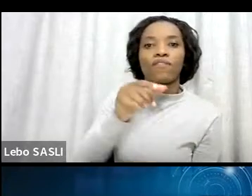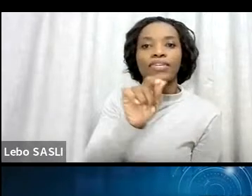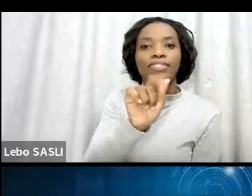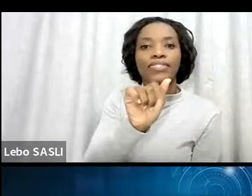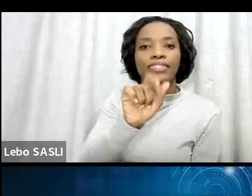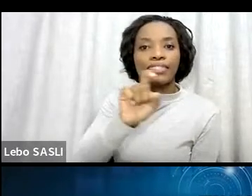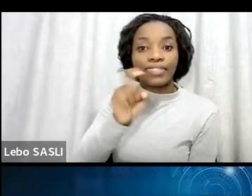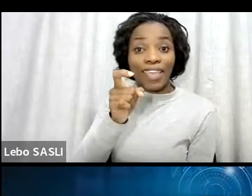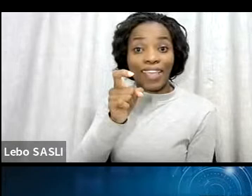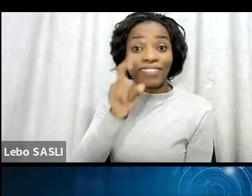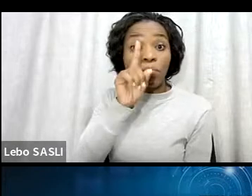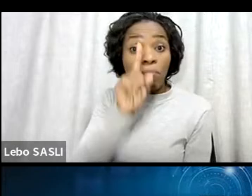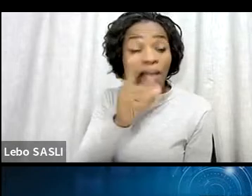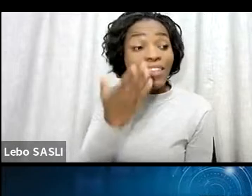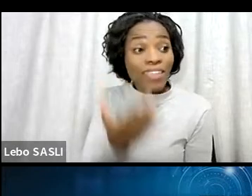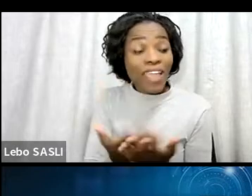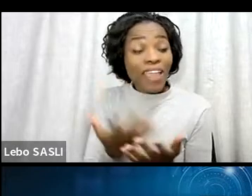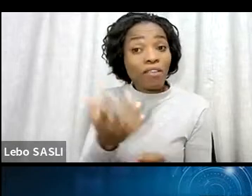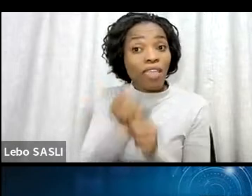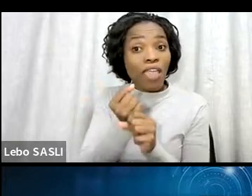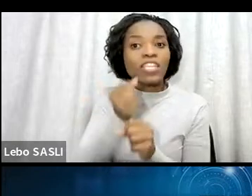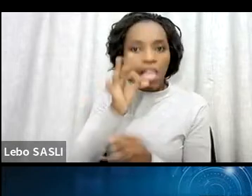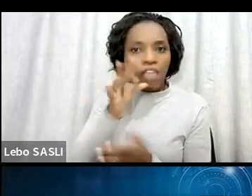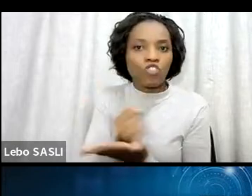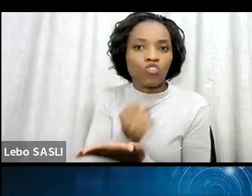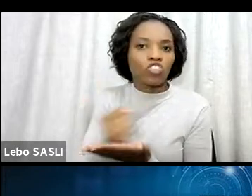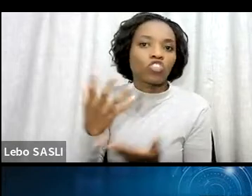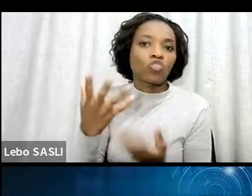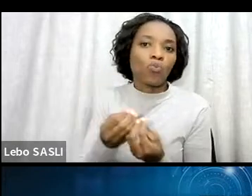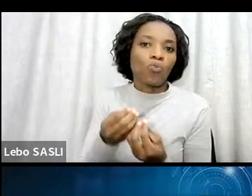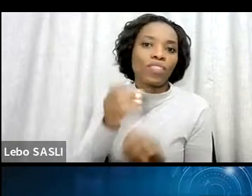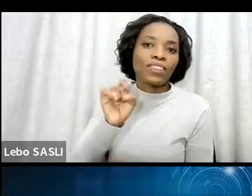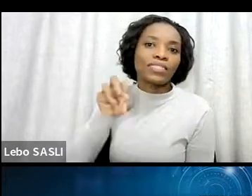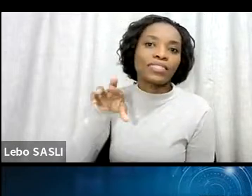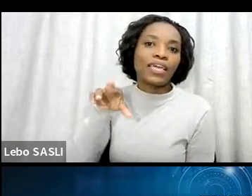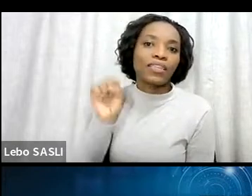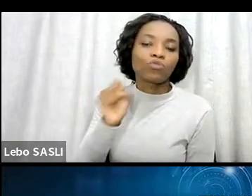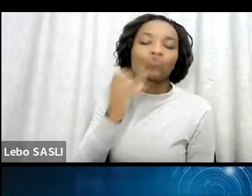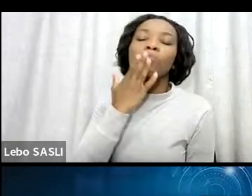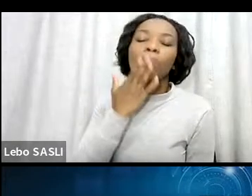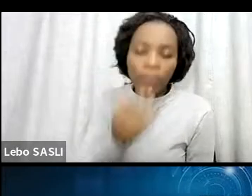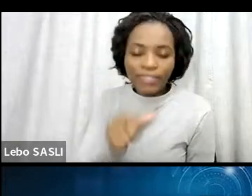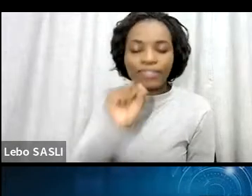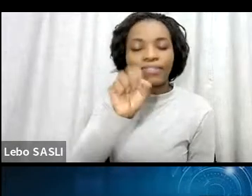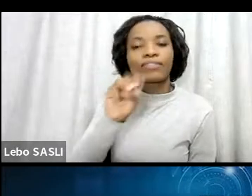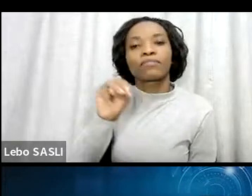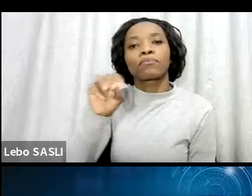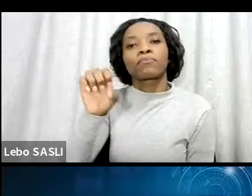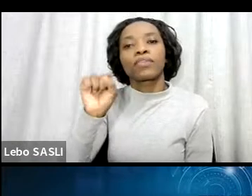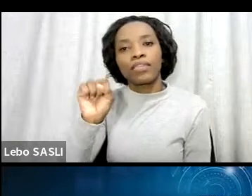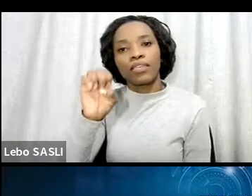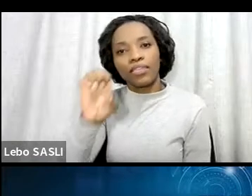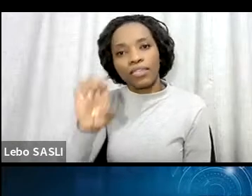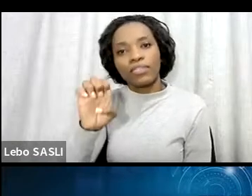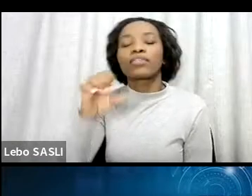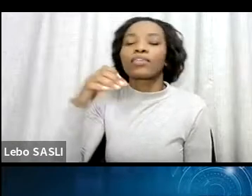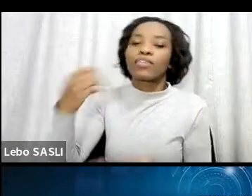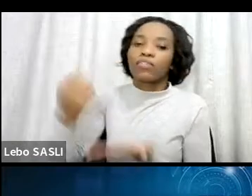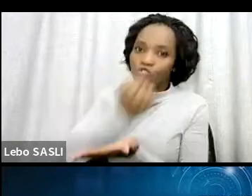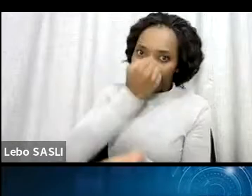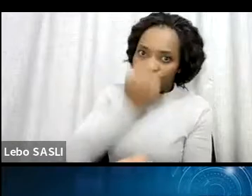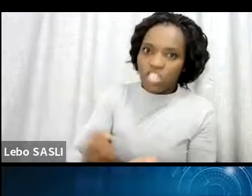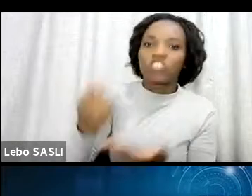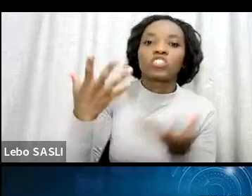you are registered with SARS. We encourage then our traders within the SMME to register so that they can enjoy